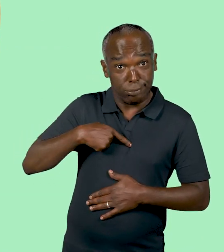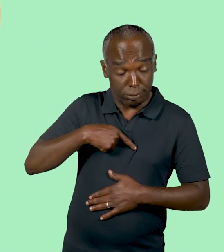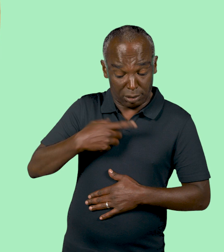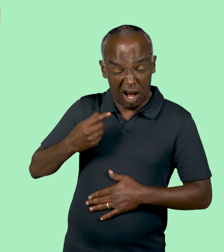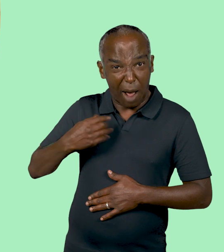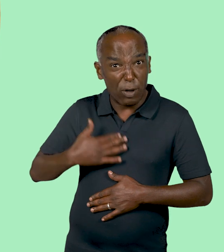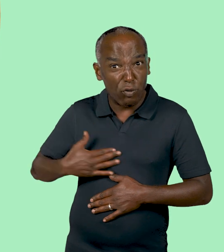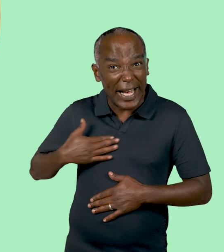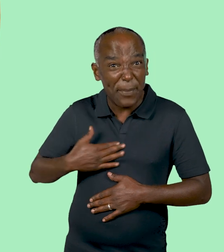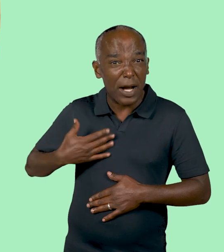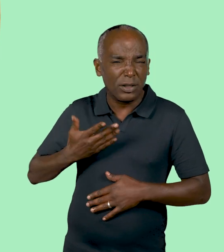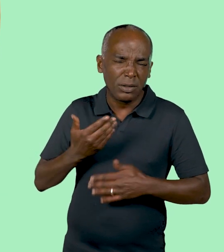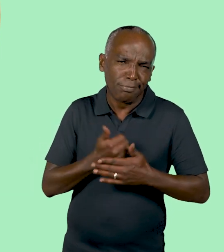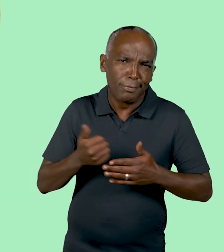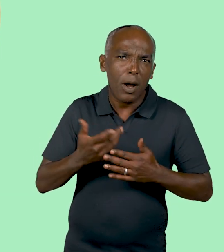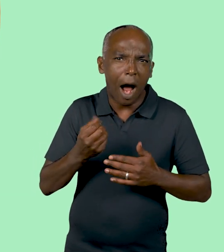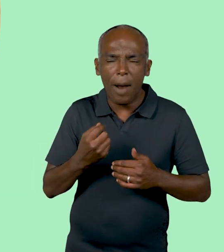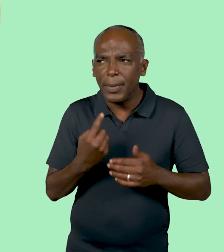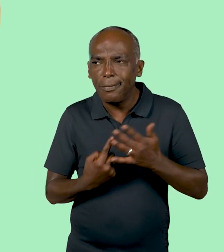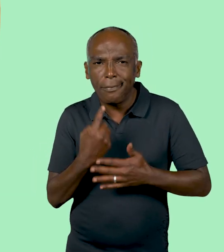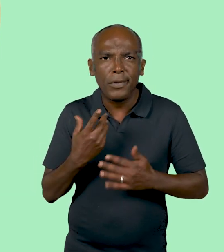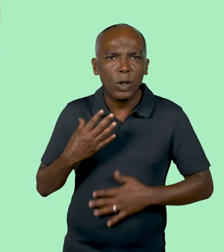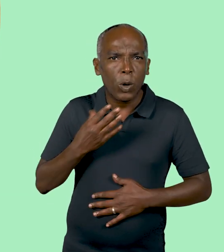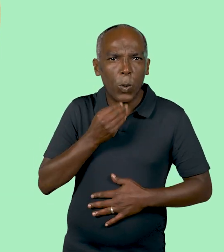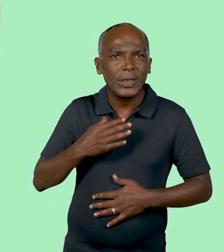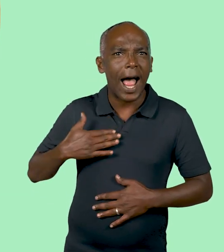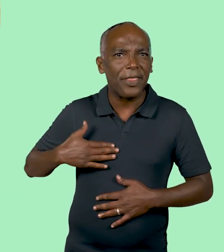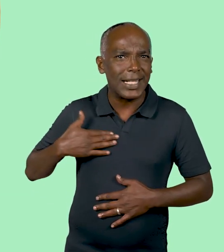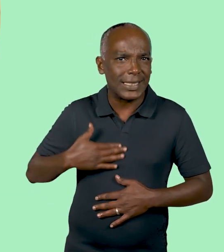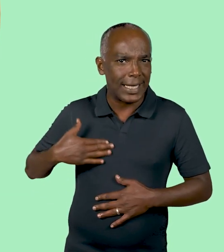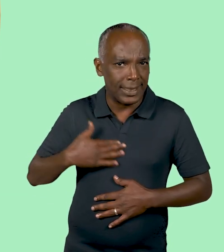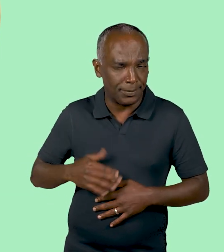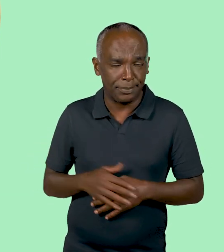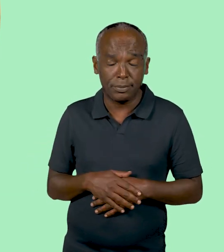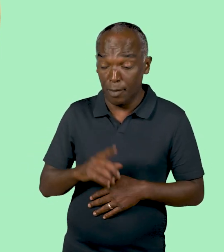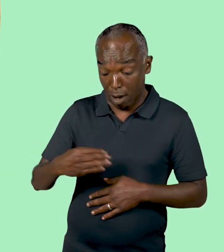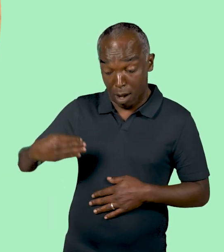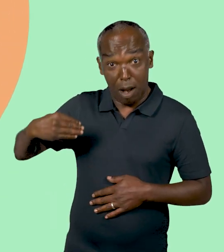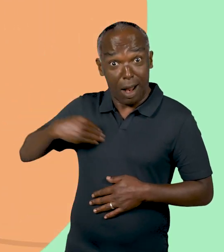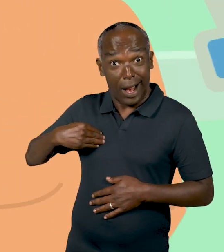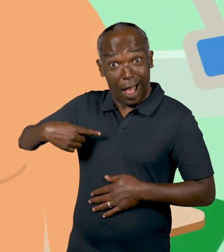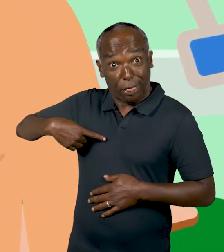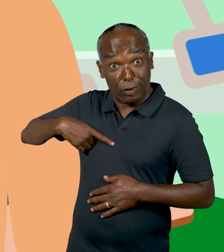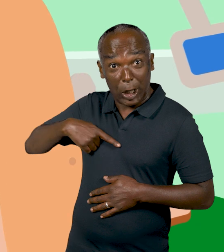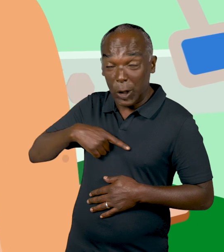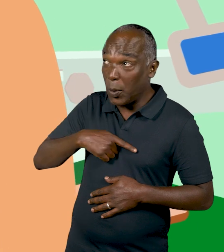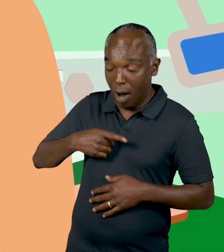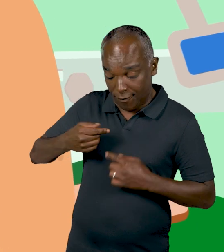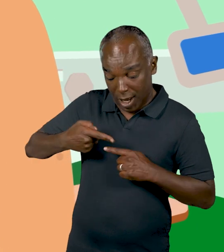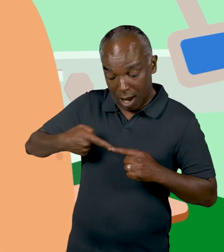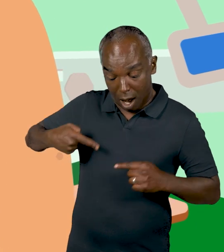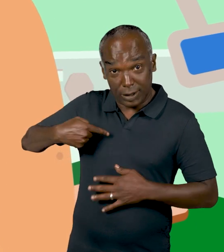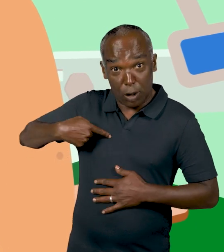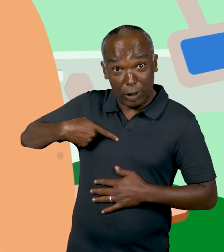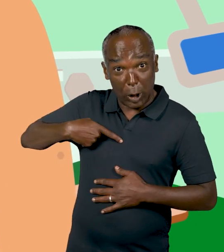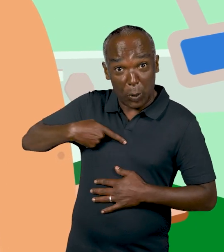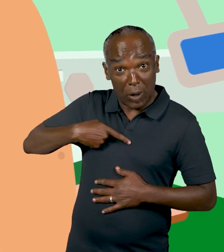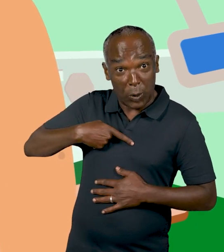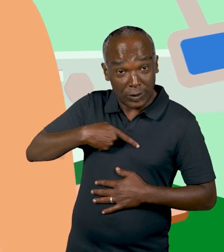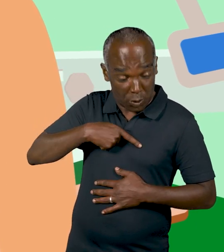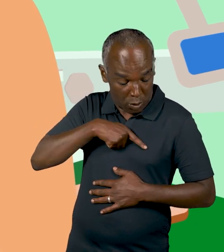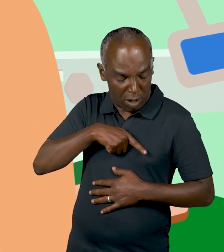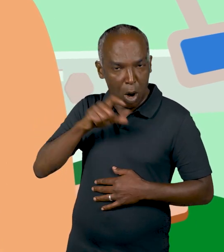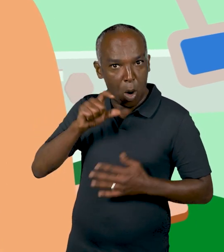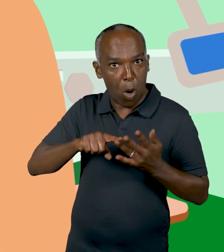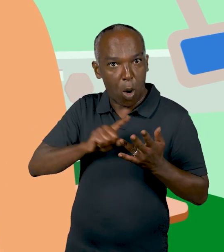with anaesthetic cream or injection. A general anaesthetic can sometimes be used. The central line goes in through a small cut